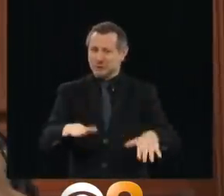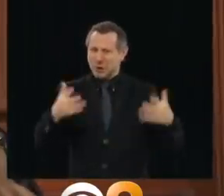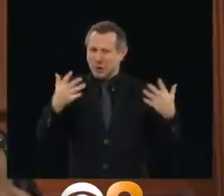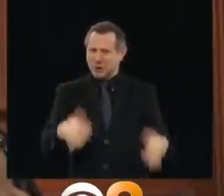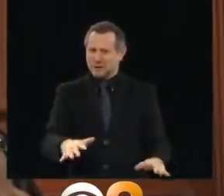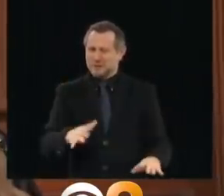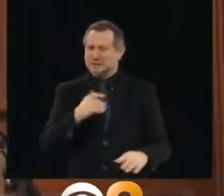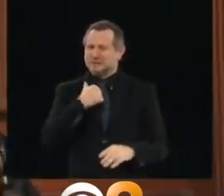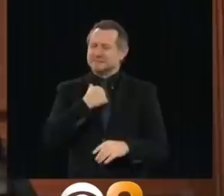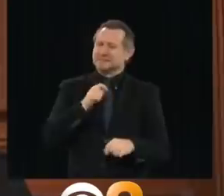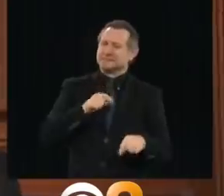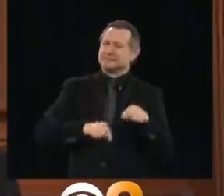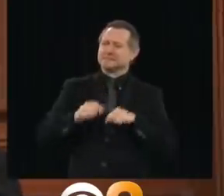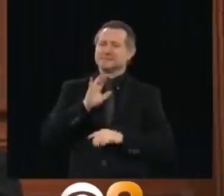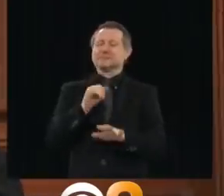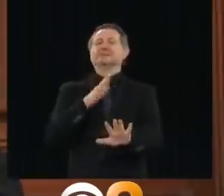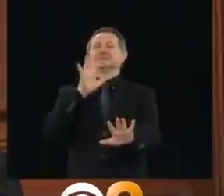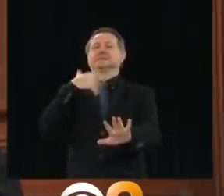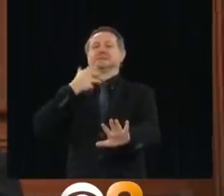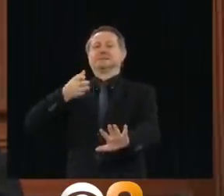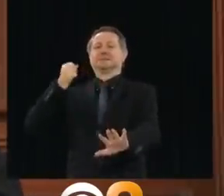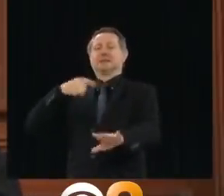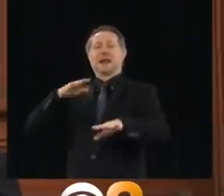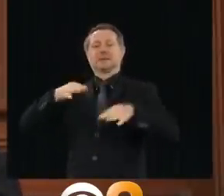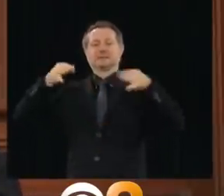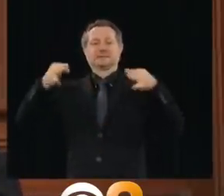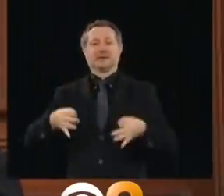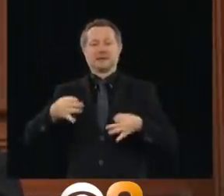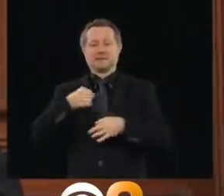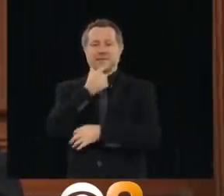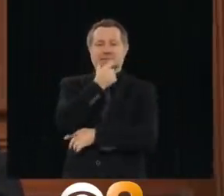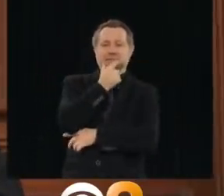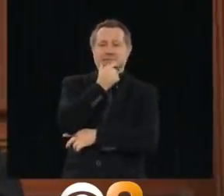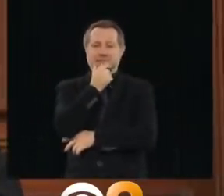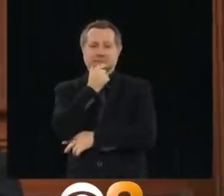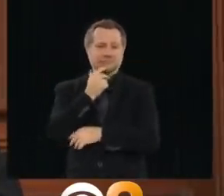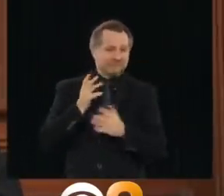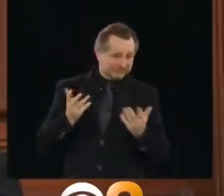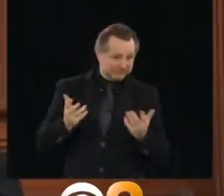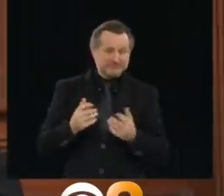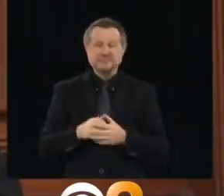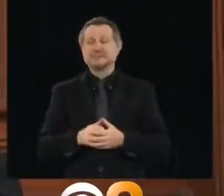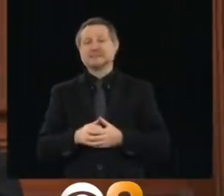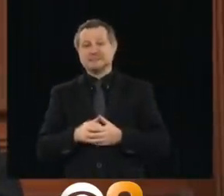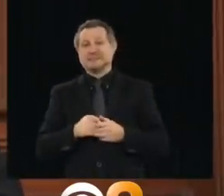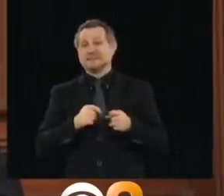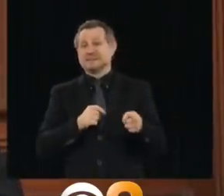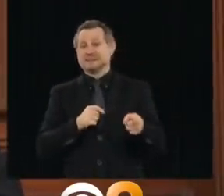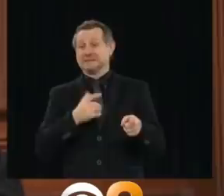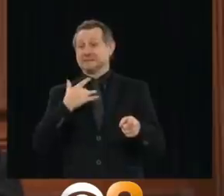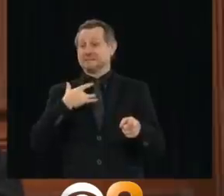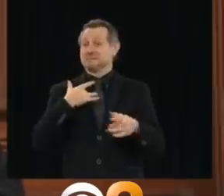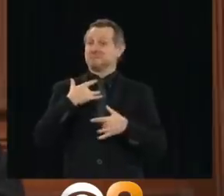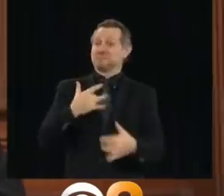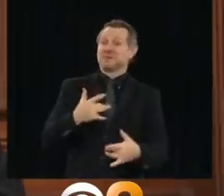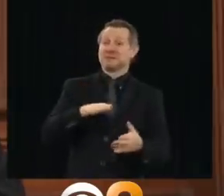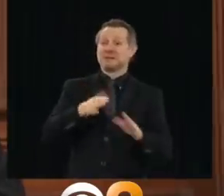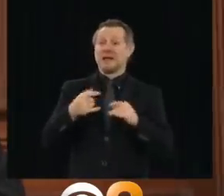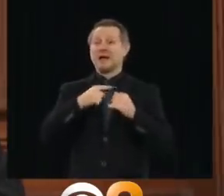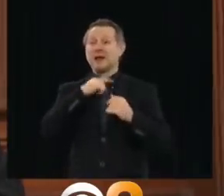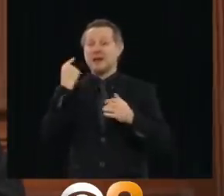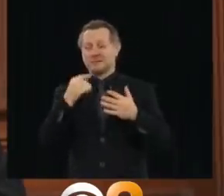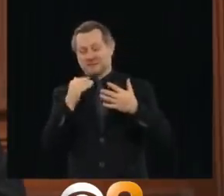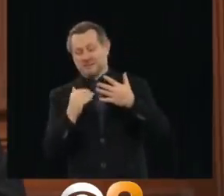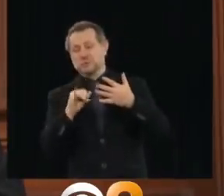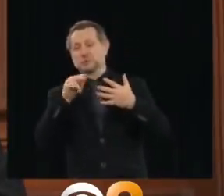answer yet on summer camps, but we're looking at opening them there. Their deadline, close to when they generally open, is in the end of June. So we